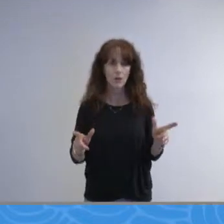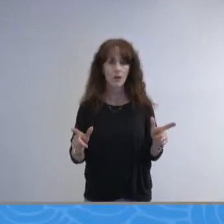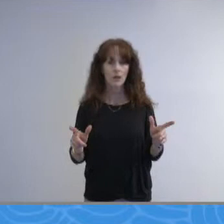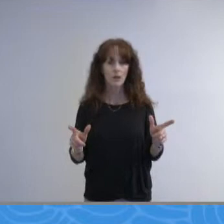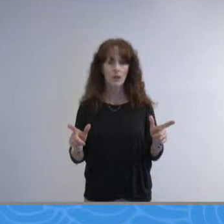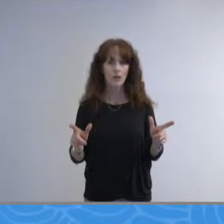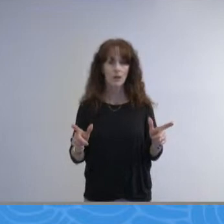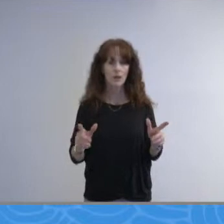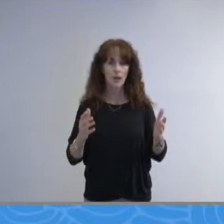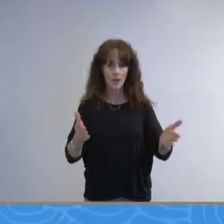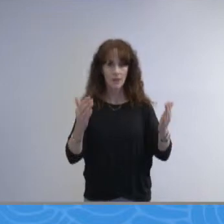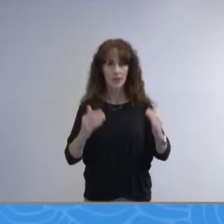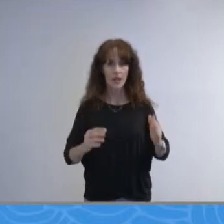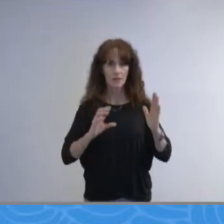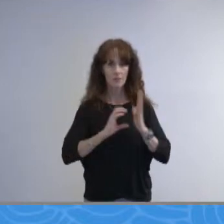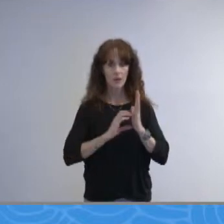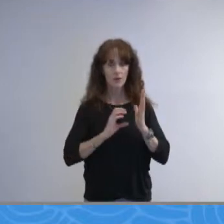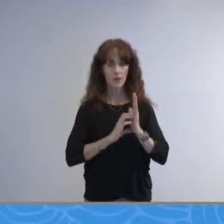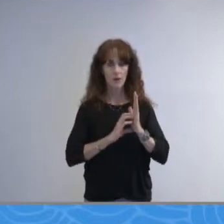In the next paragraph,